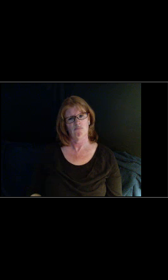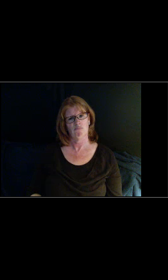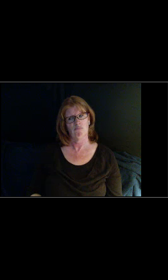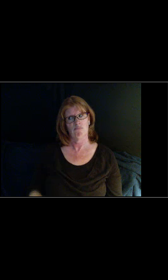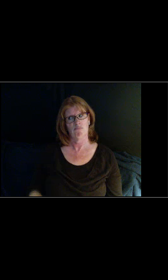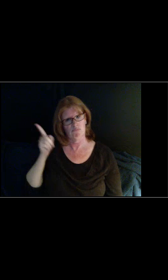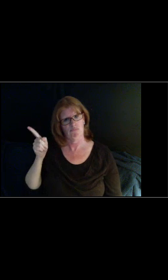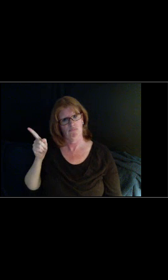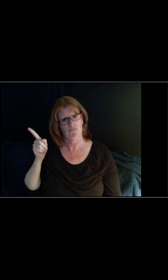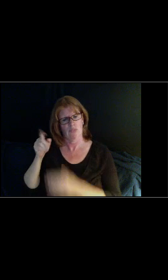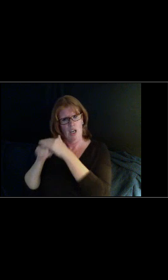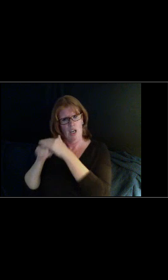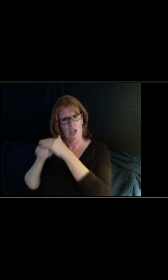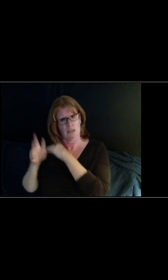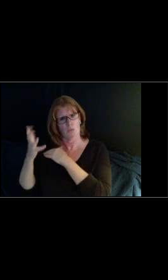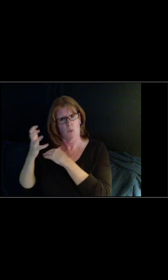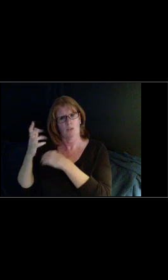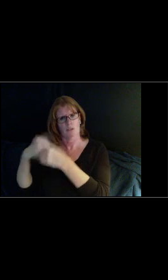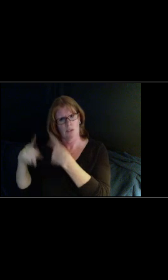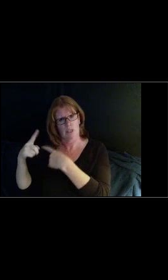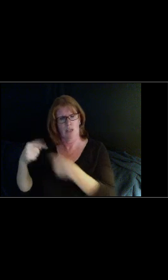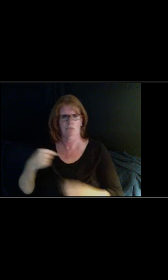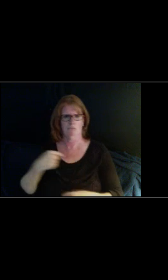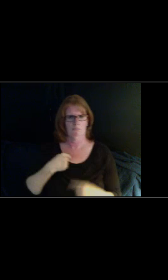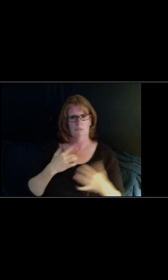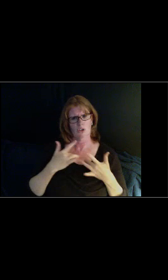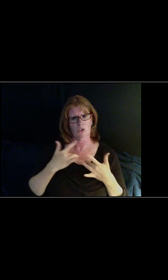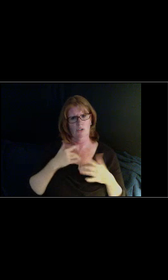information. And that was where I was coming from as well.